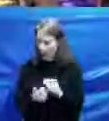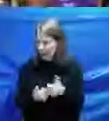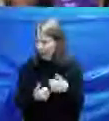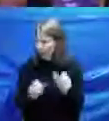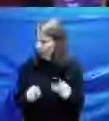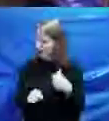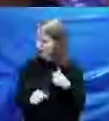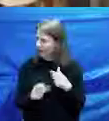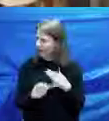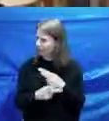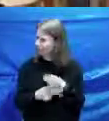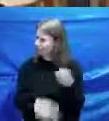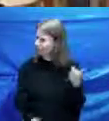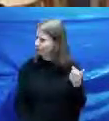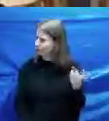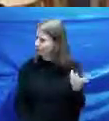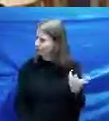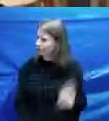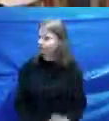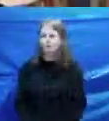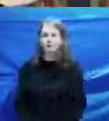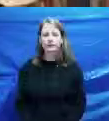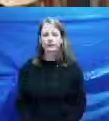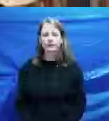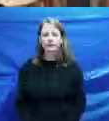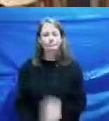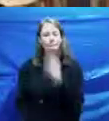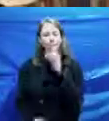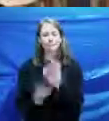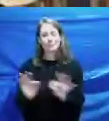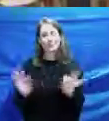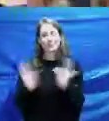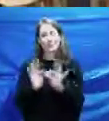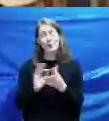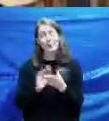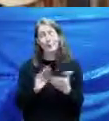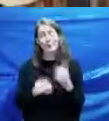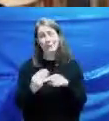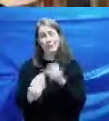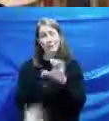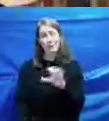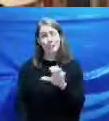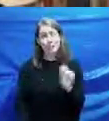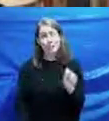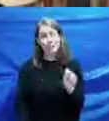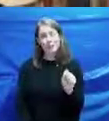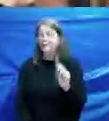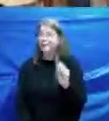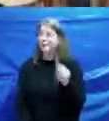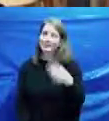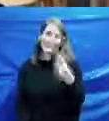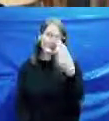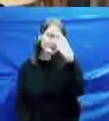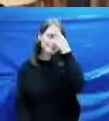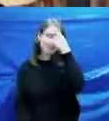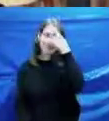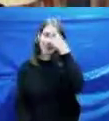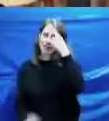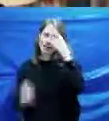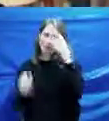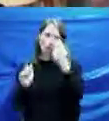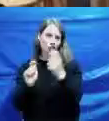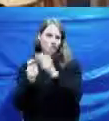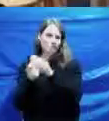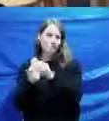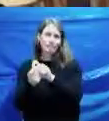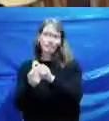out? The one really important thing for people to understand about Common Core is it's just a mindset shift. It's not so different from what